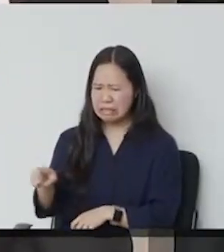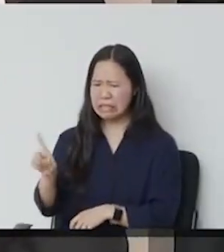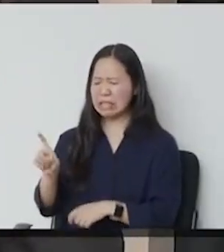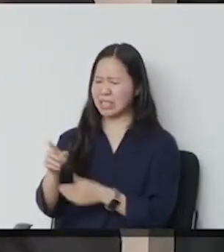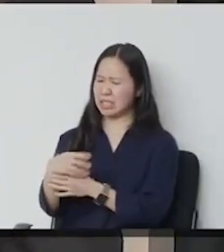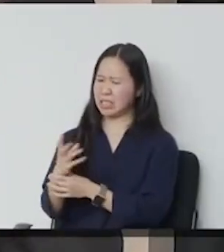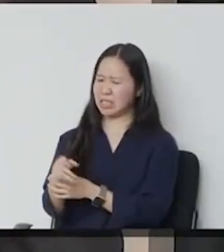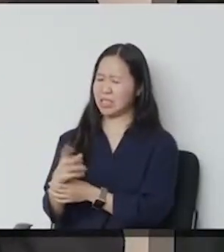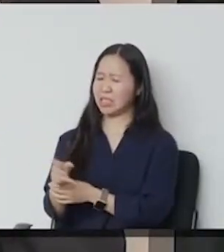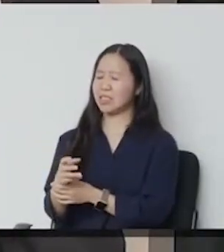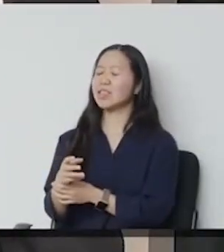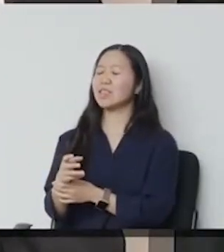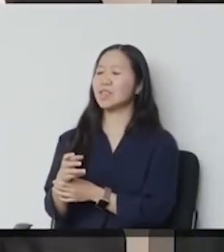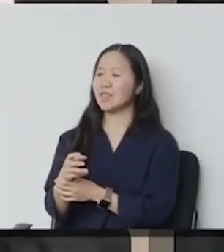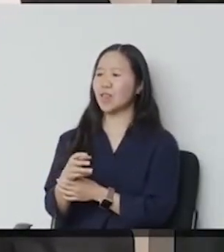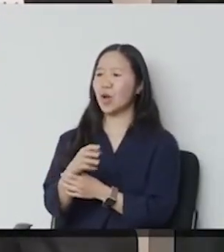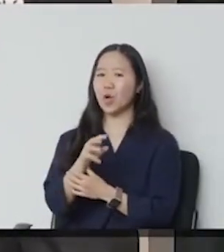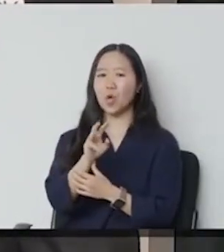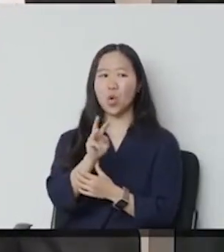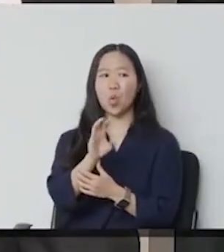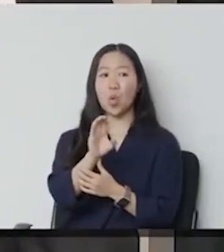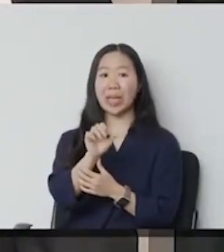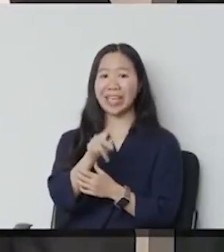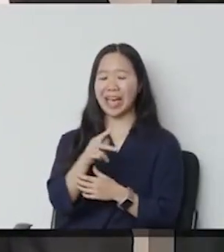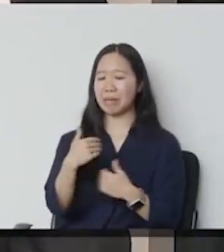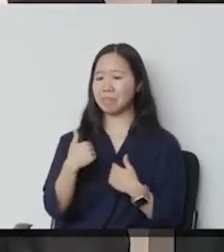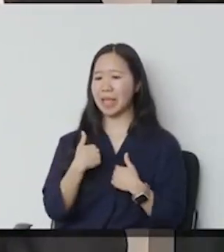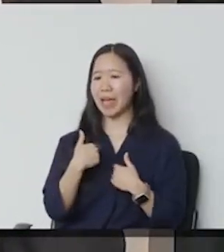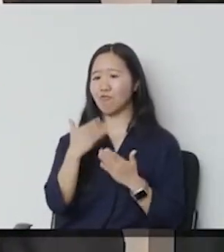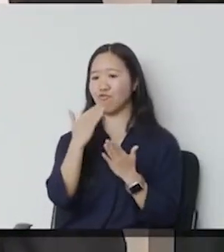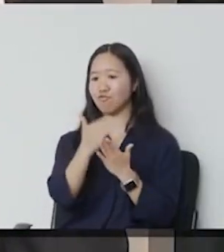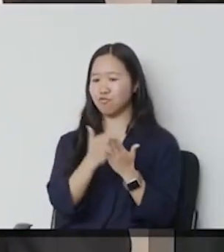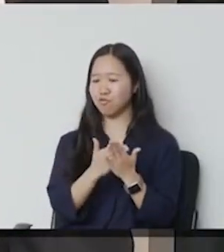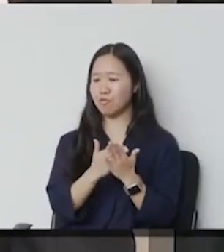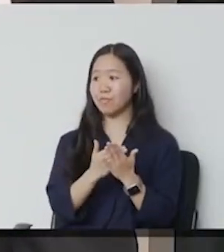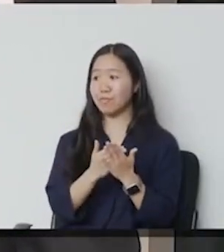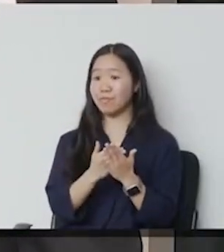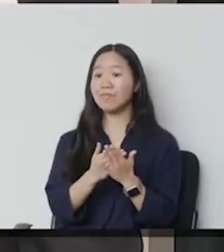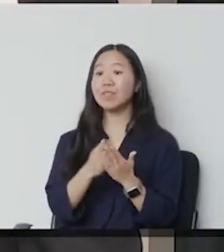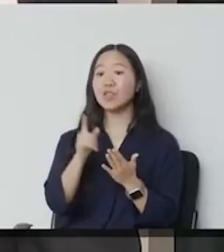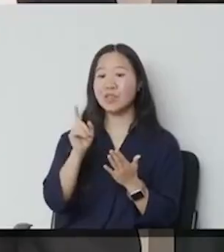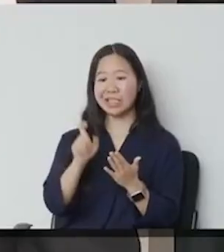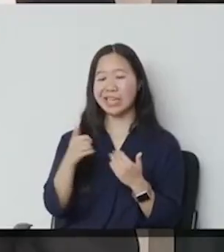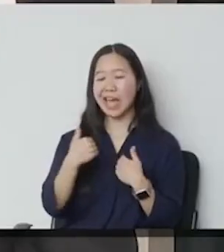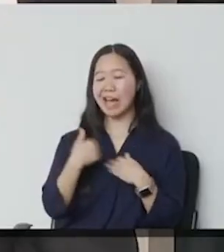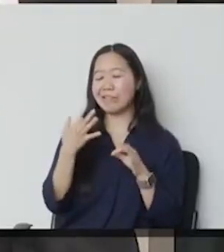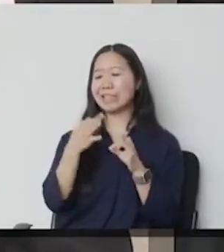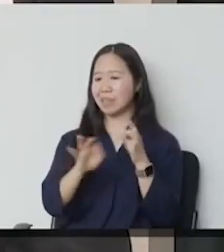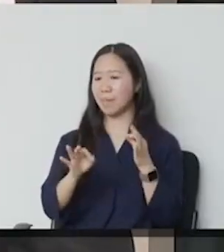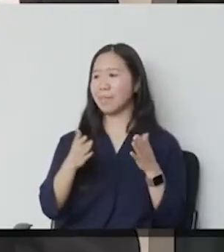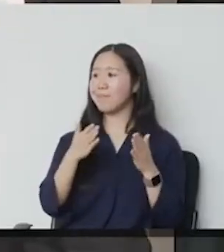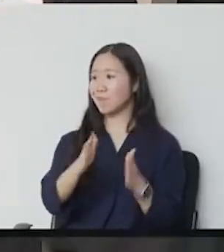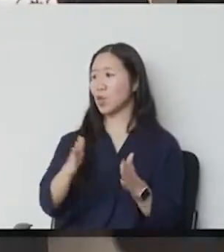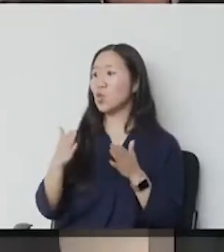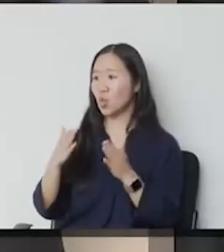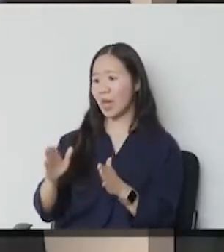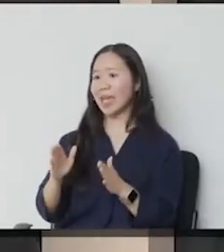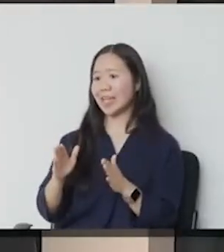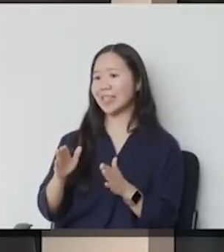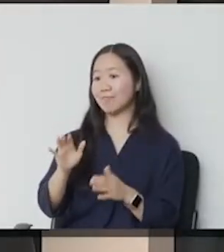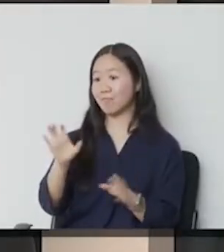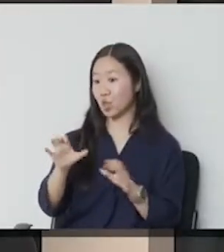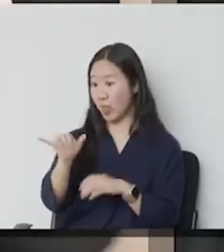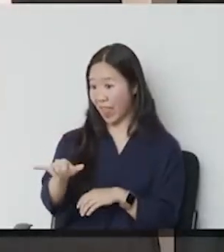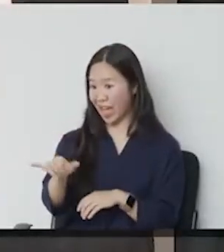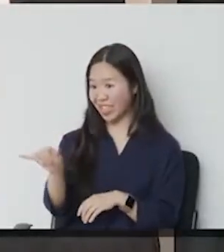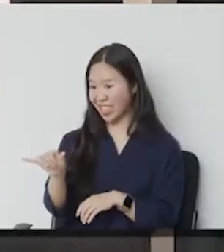has a guideline that says if you're doing stuff like that, you need to have a simplified way of letting those things work. And so now that you added